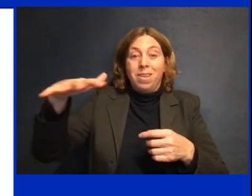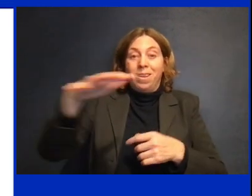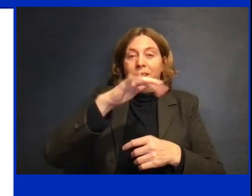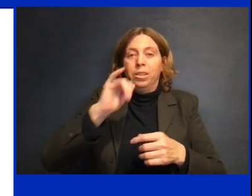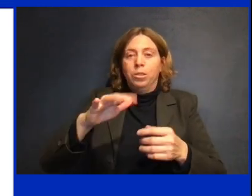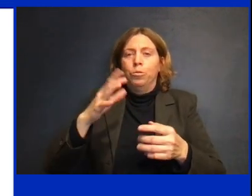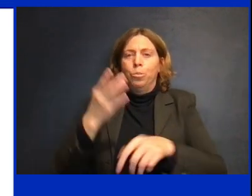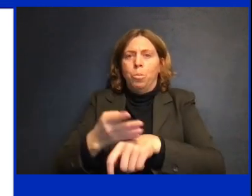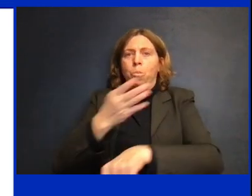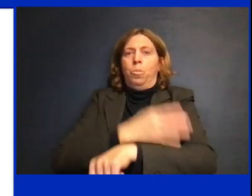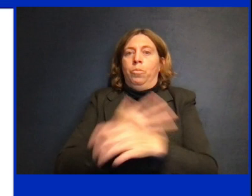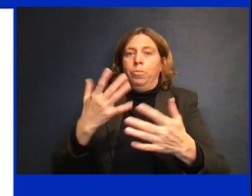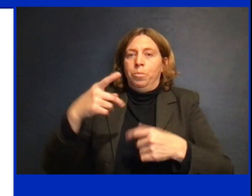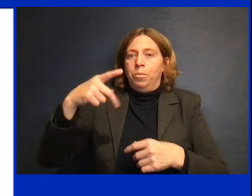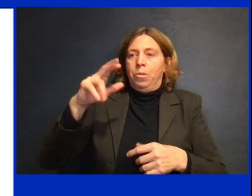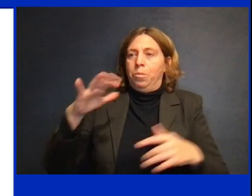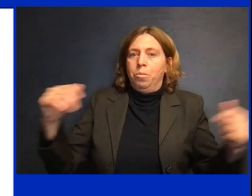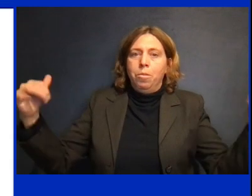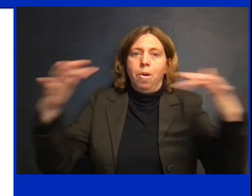realm.